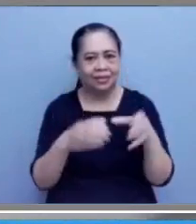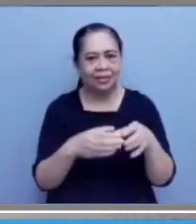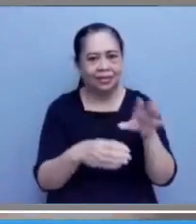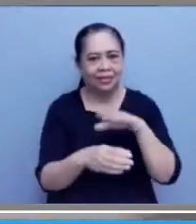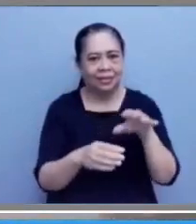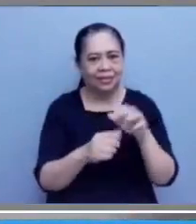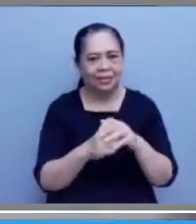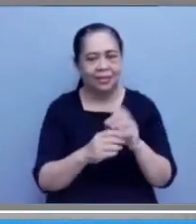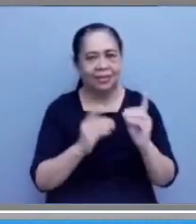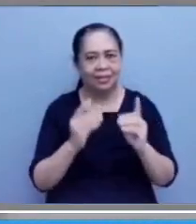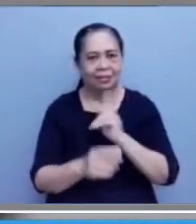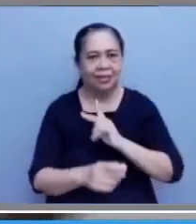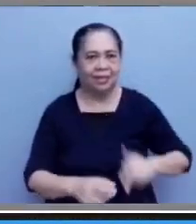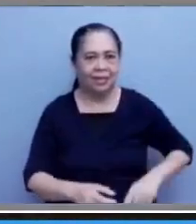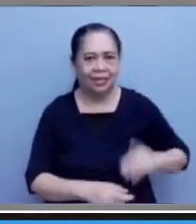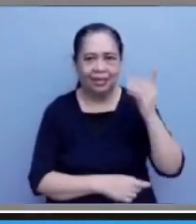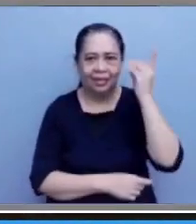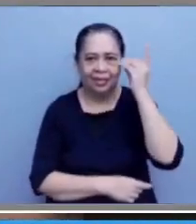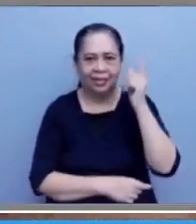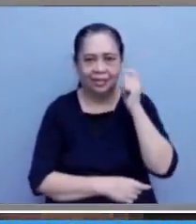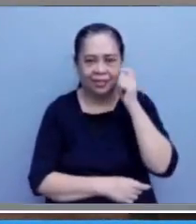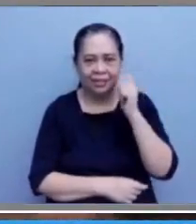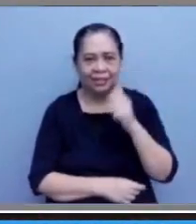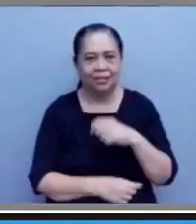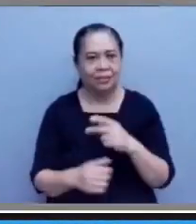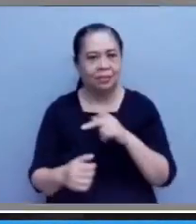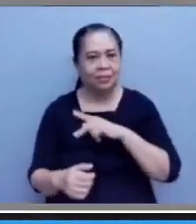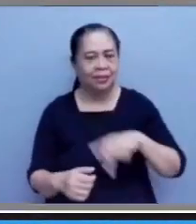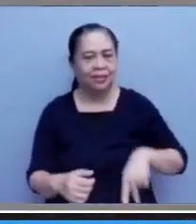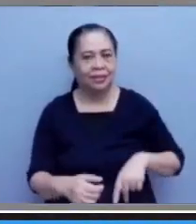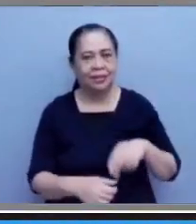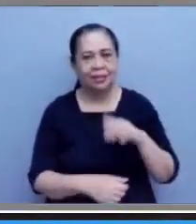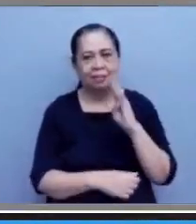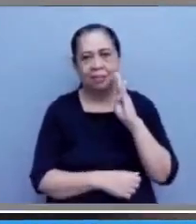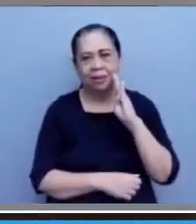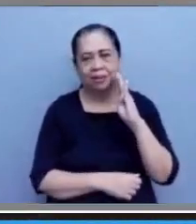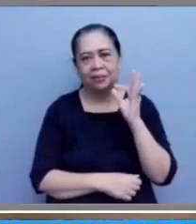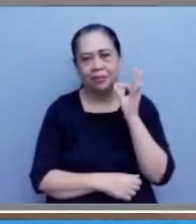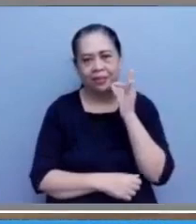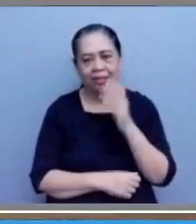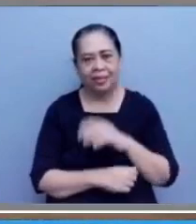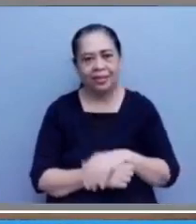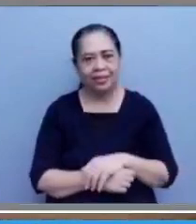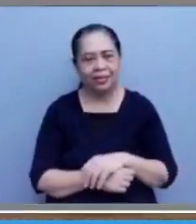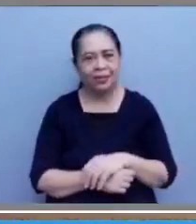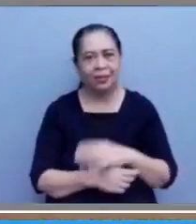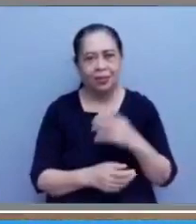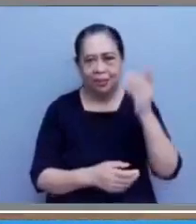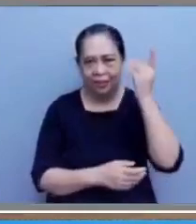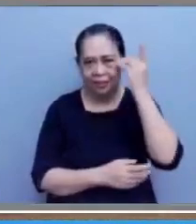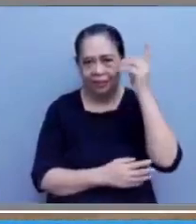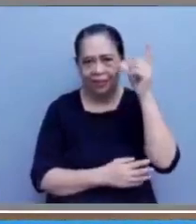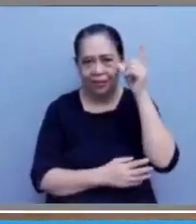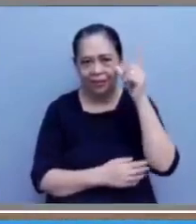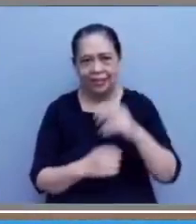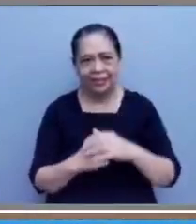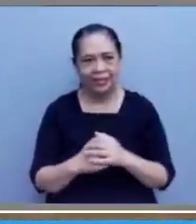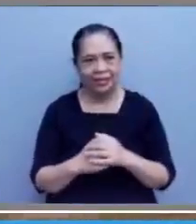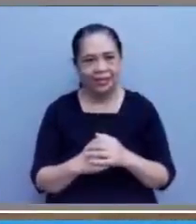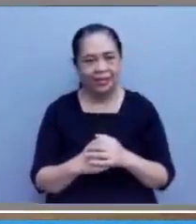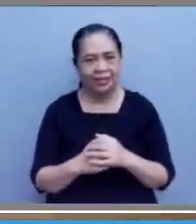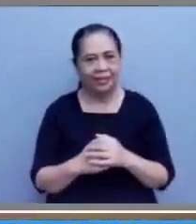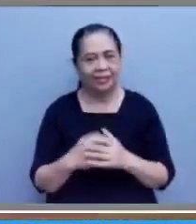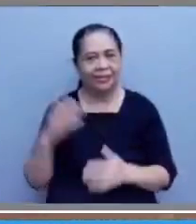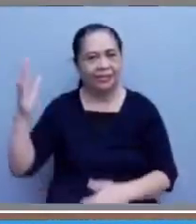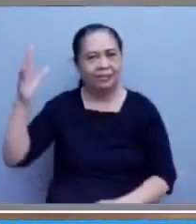king Dennis Trillo, Primetime Princess Barbie Forteza, Pambansang Ginoo David Licauco, abot kamay na pangarap